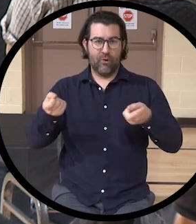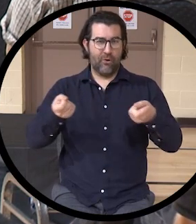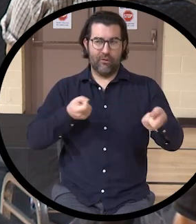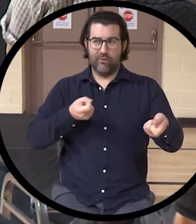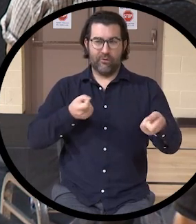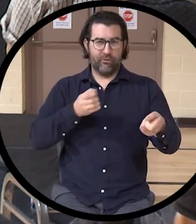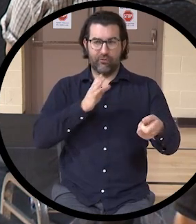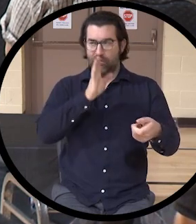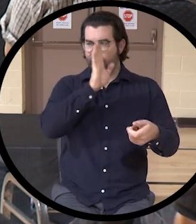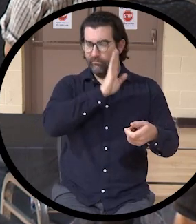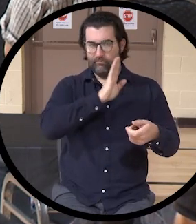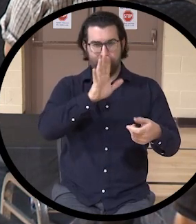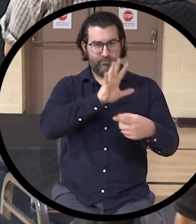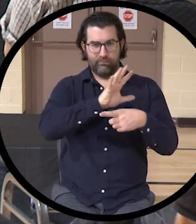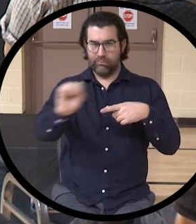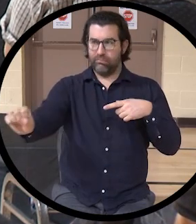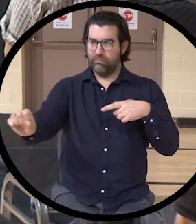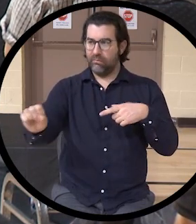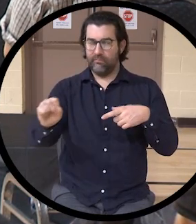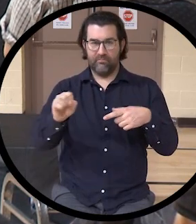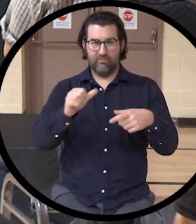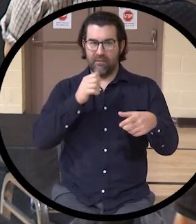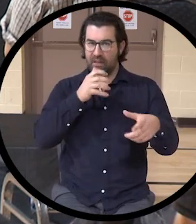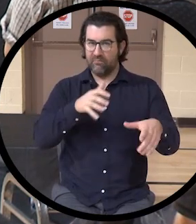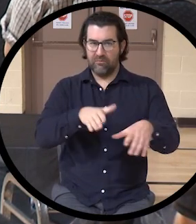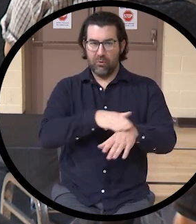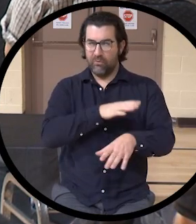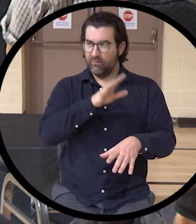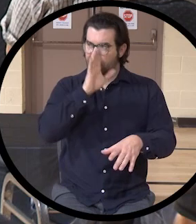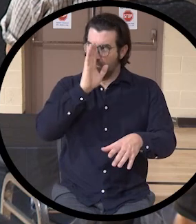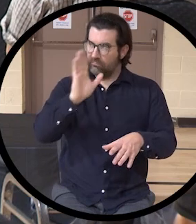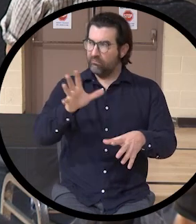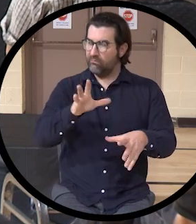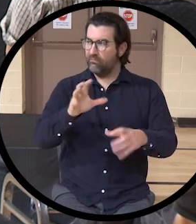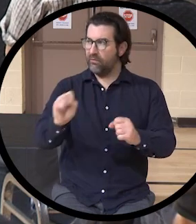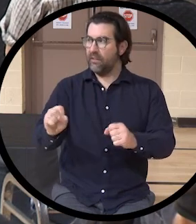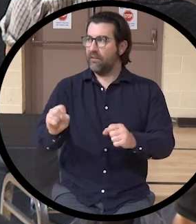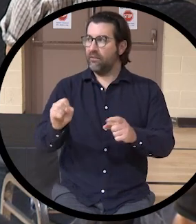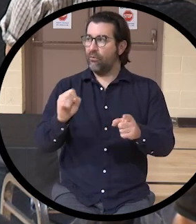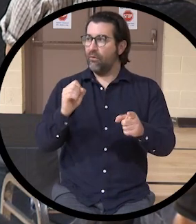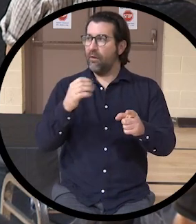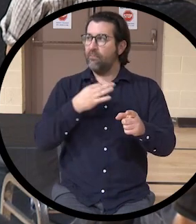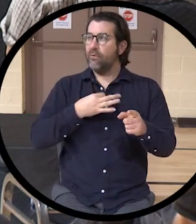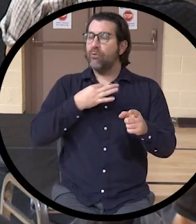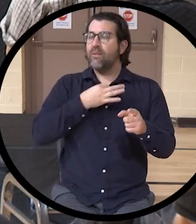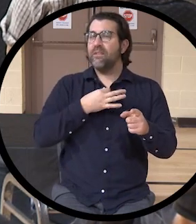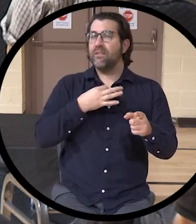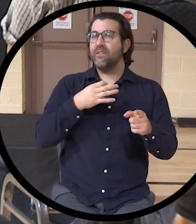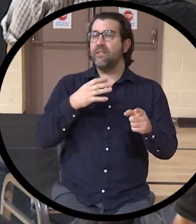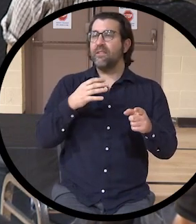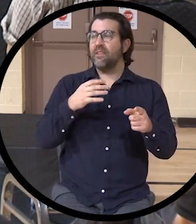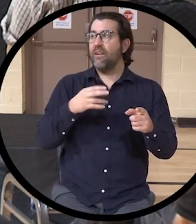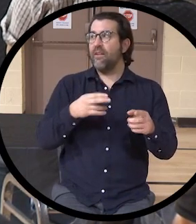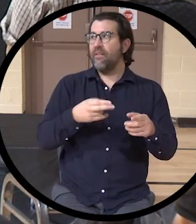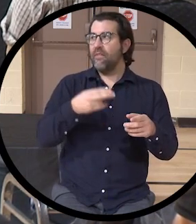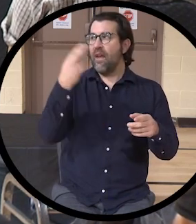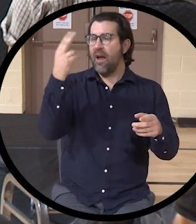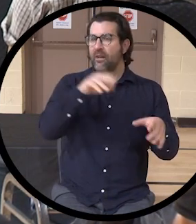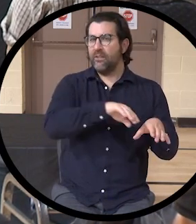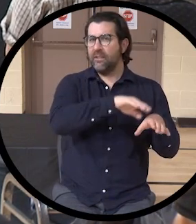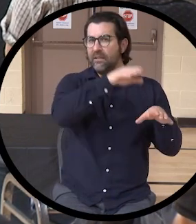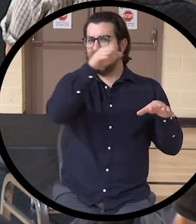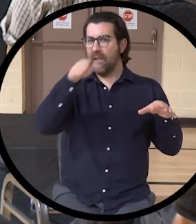down. So I'm just wondering if you have any data that looks at the higher speed tables compared to the lower